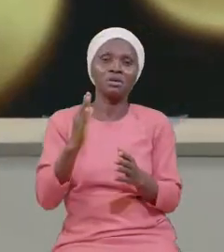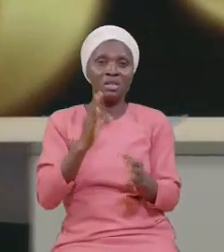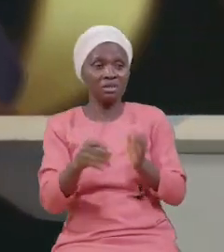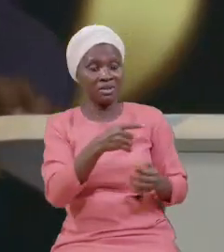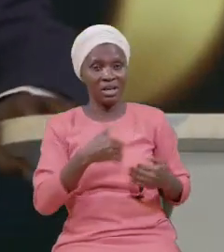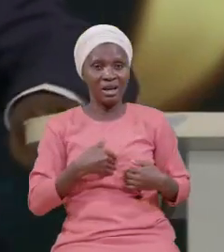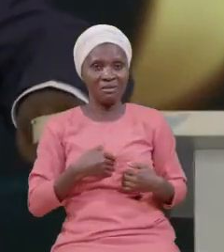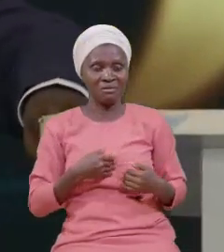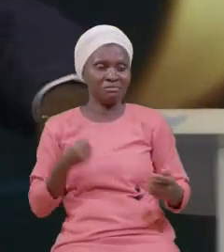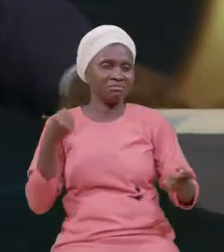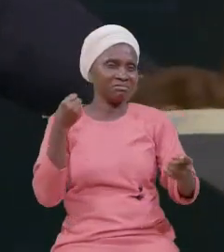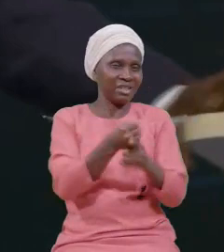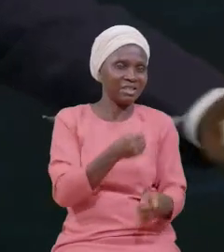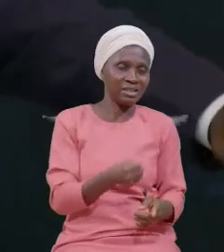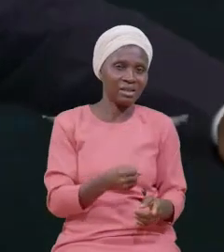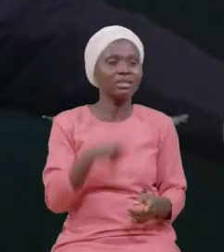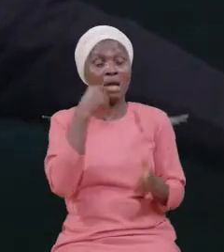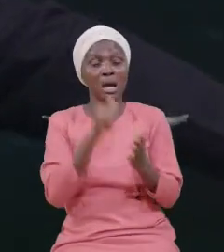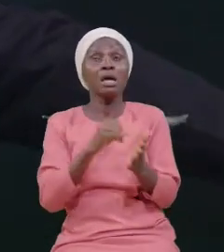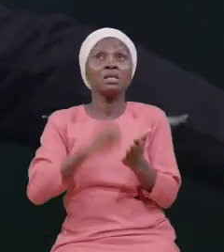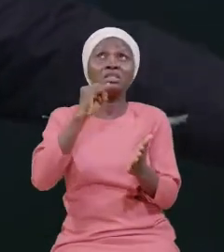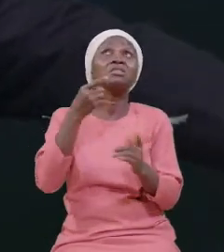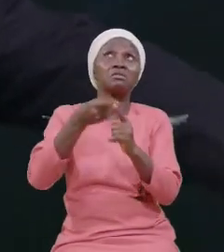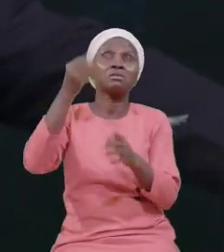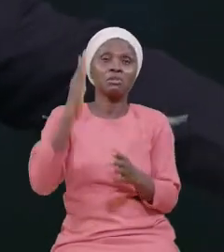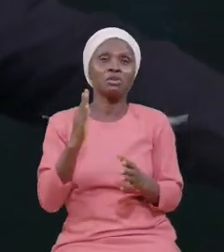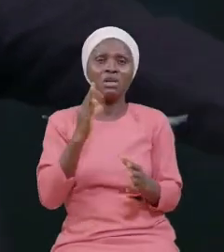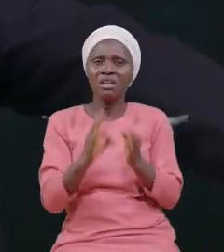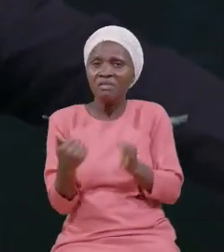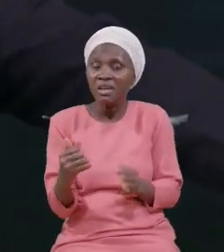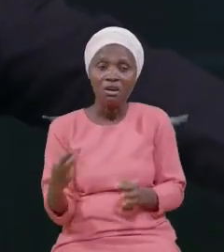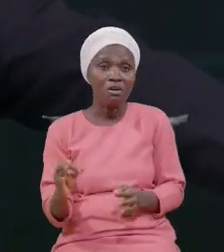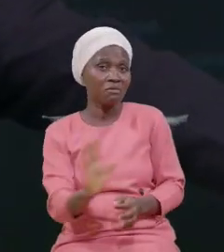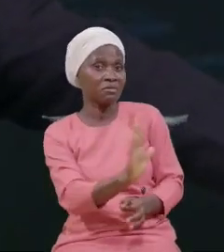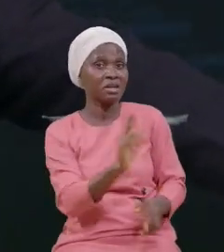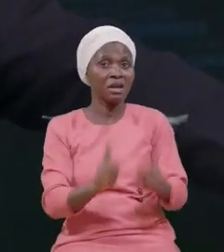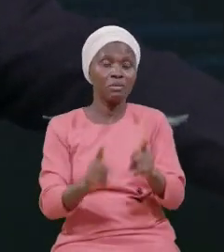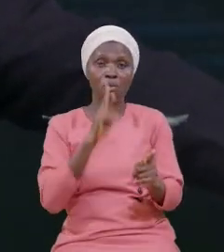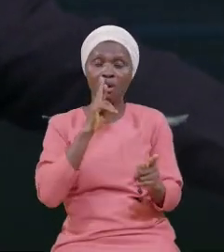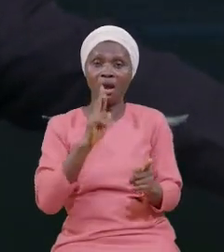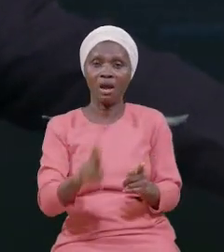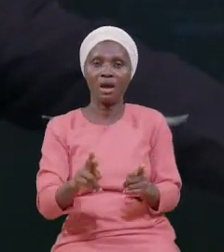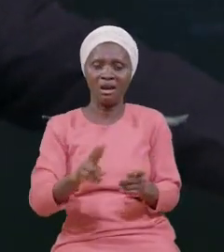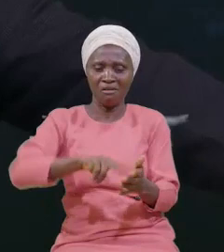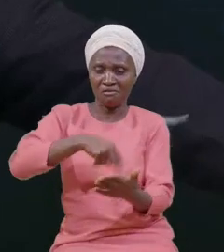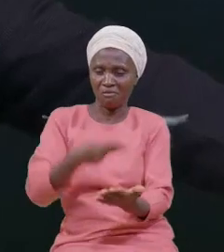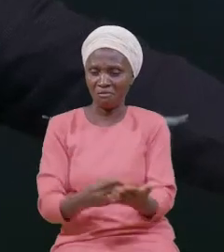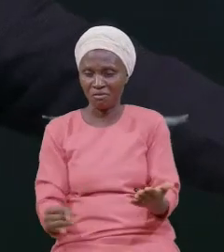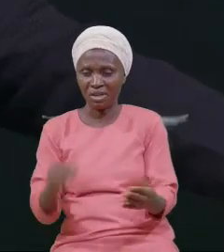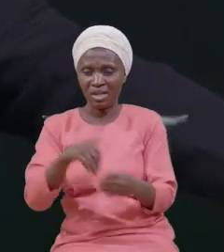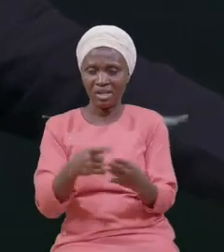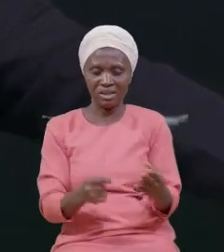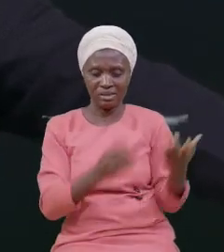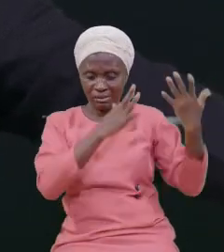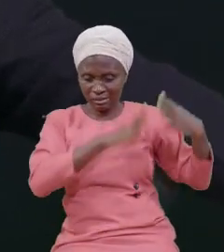it's God. If any of their people are drowned in the sea, they say